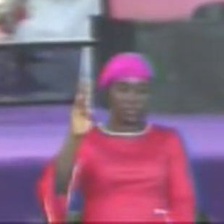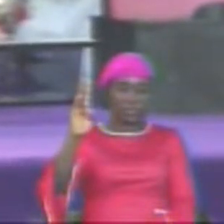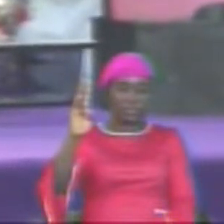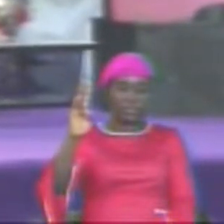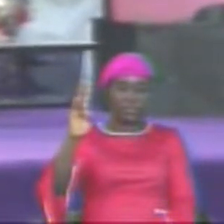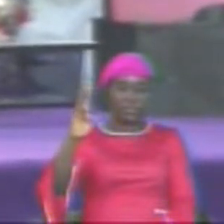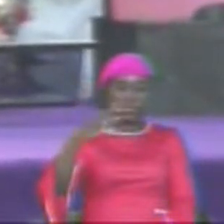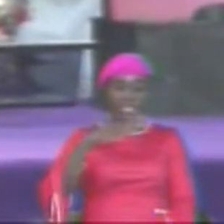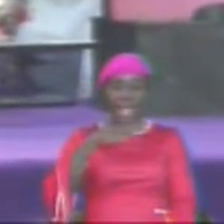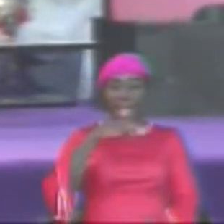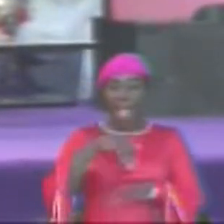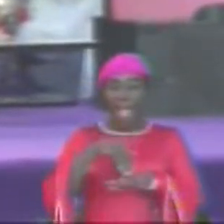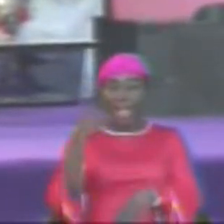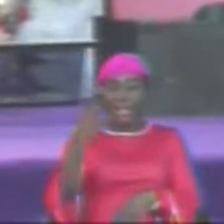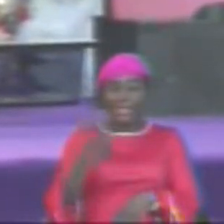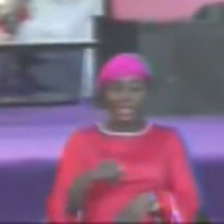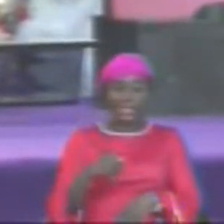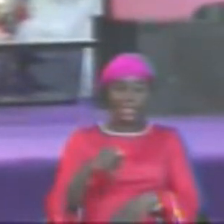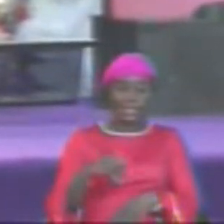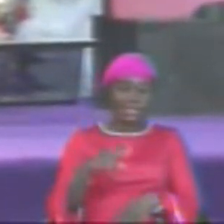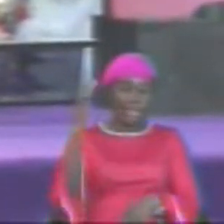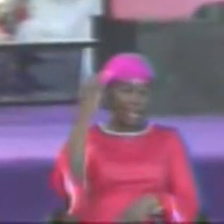2024, at the MFM International Headquarters.